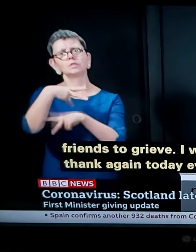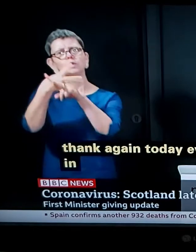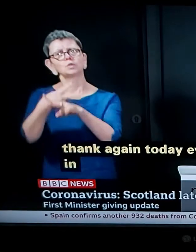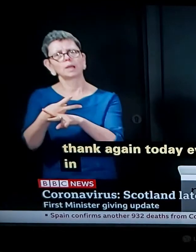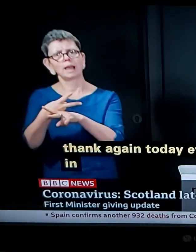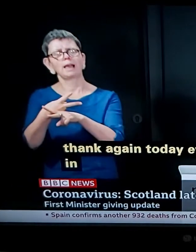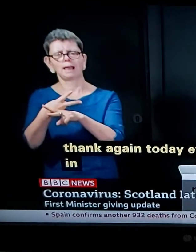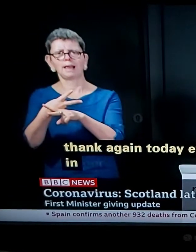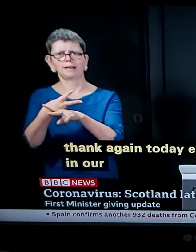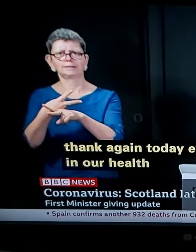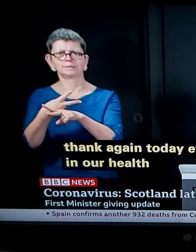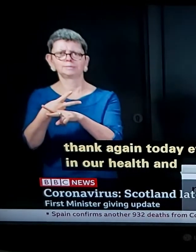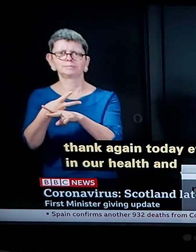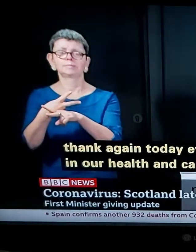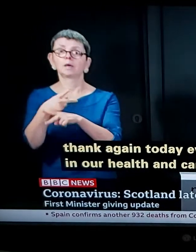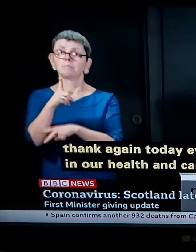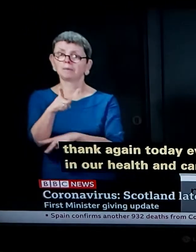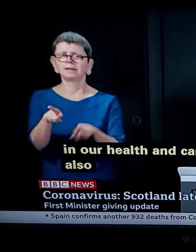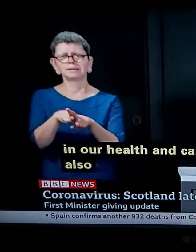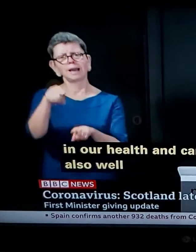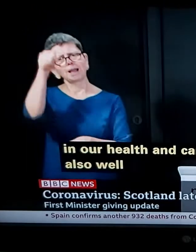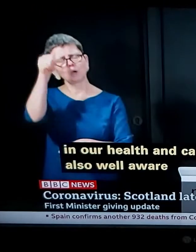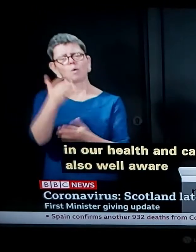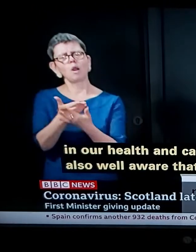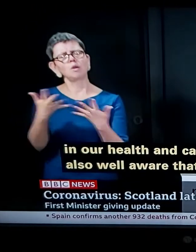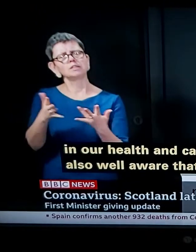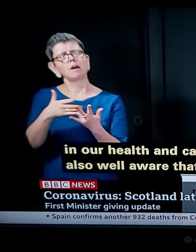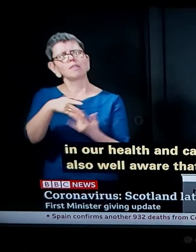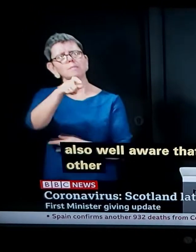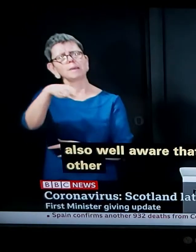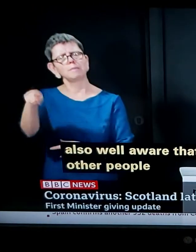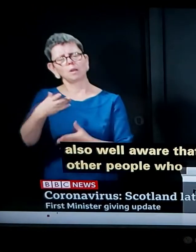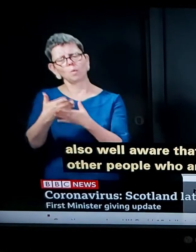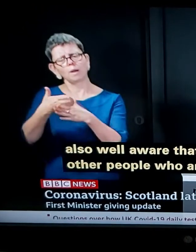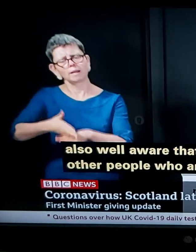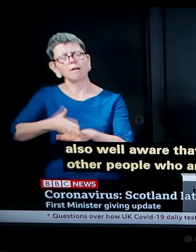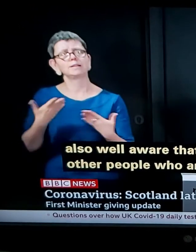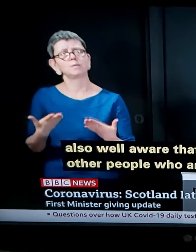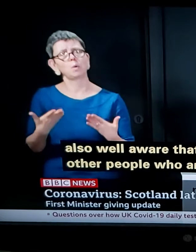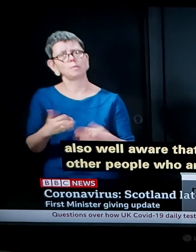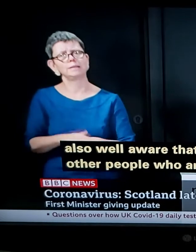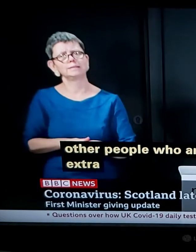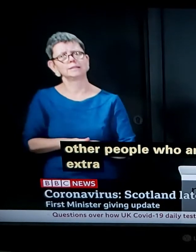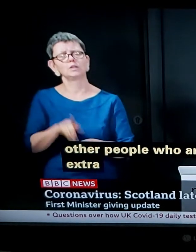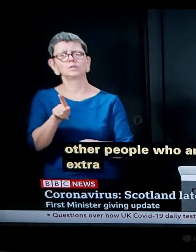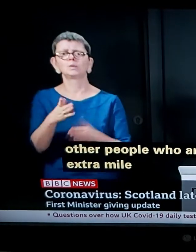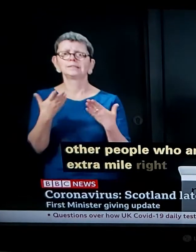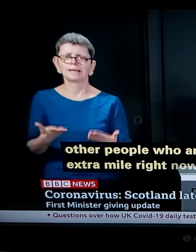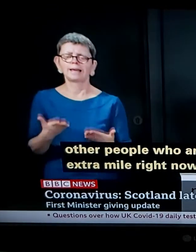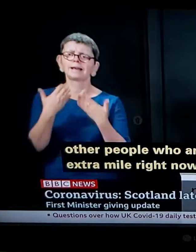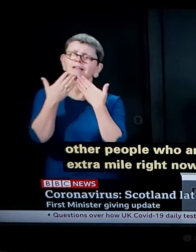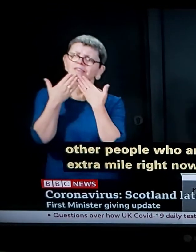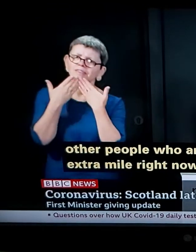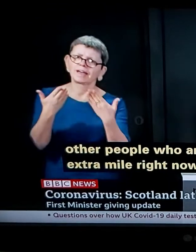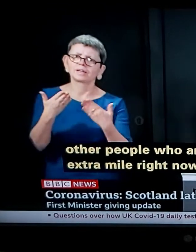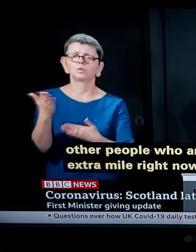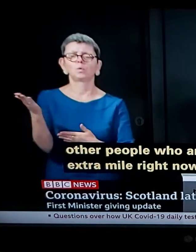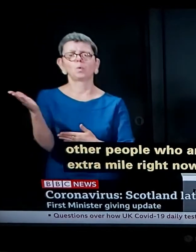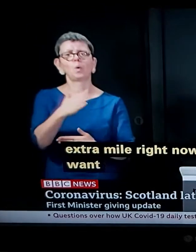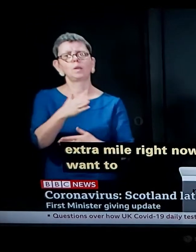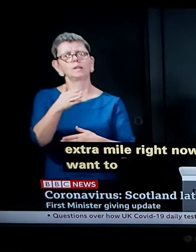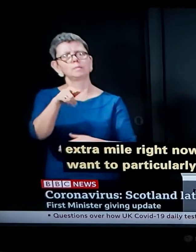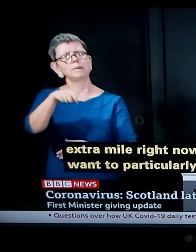also well aware that there are many other people who are also going the extra mile right now. And today I want to particularly acknowledge people working in our food